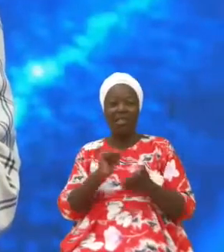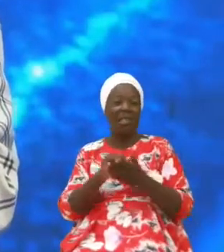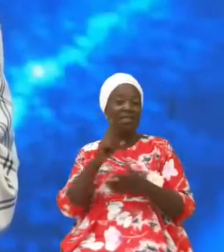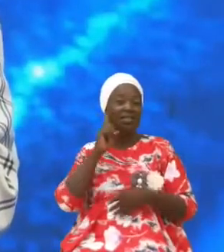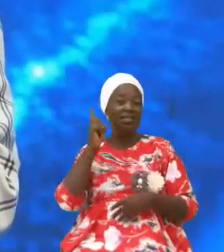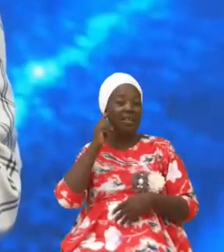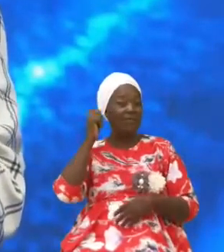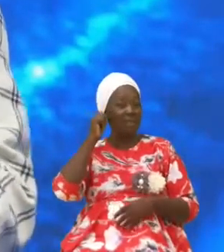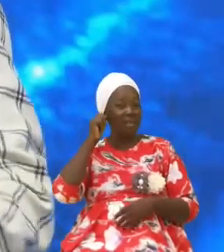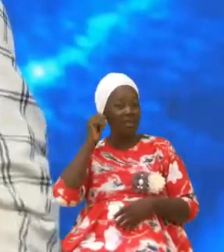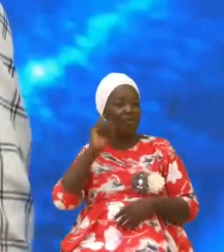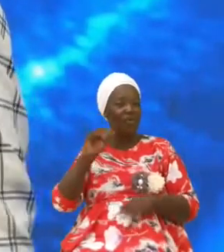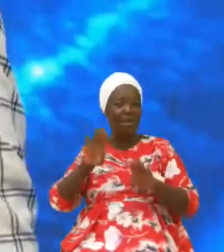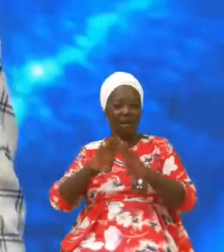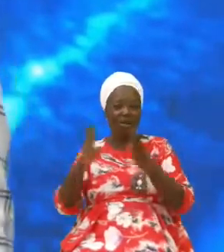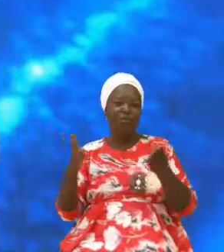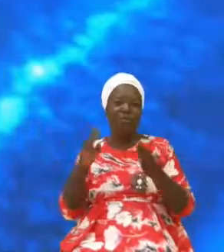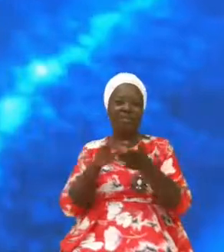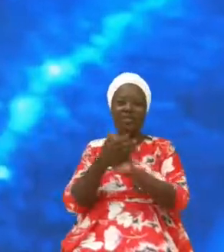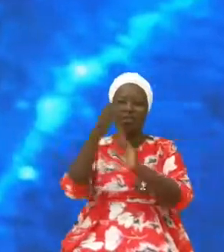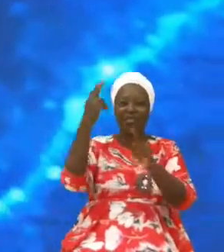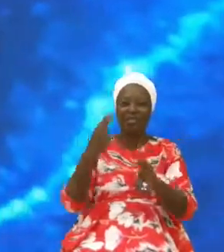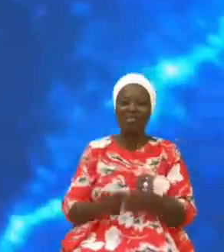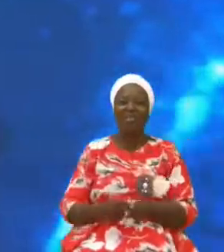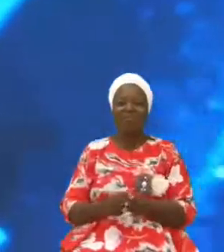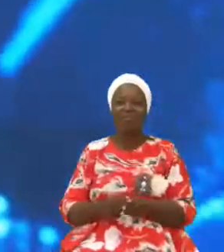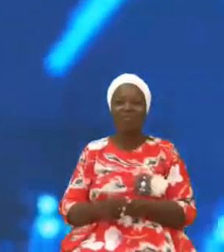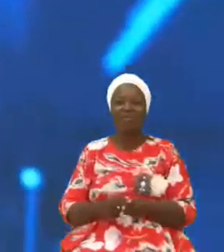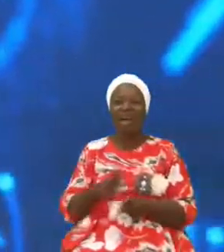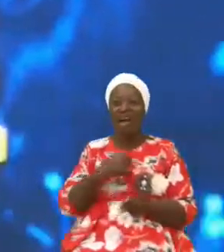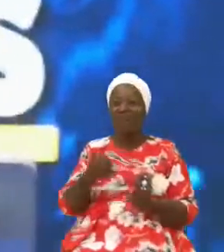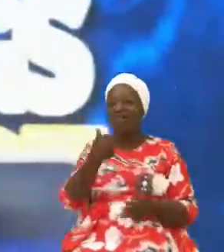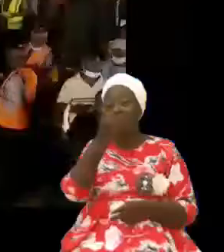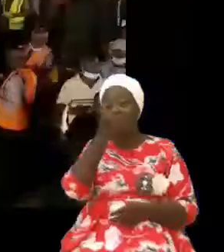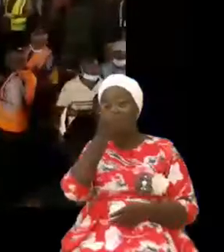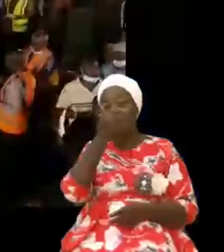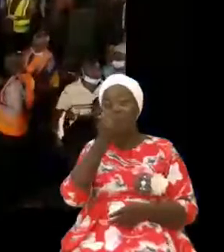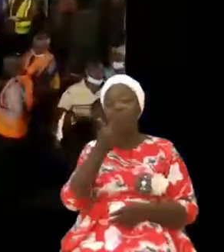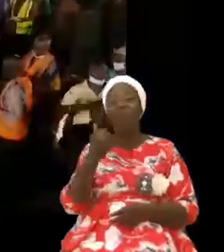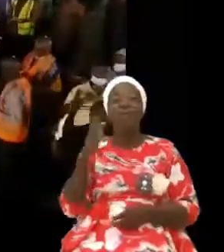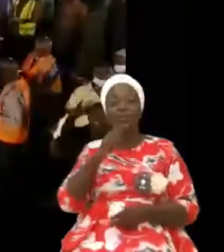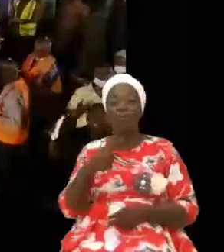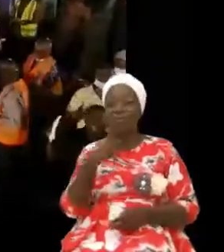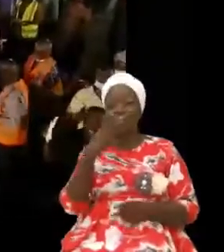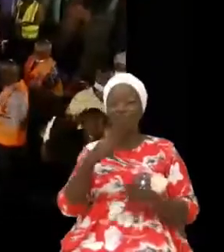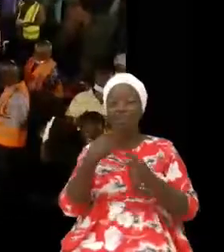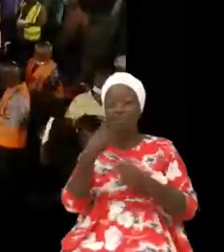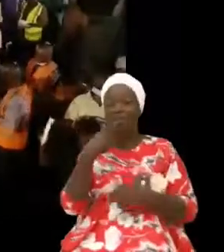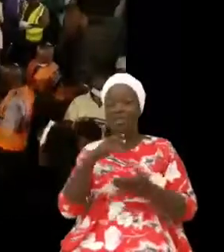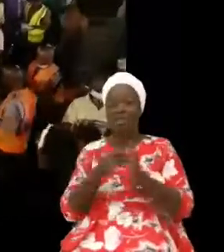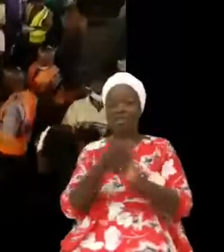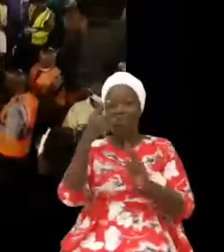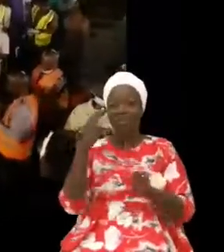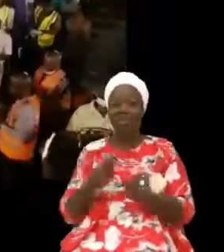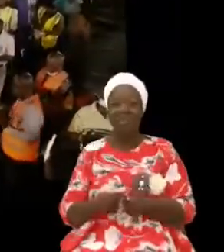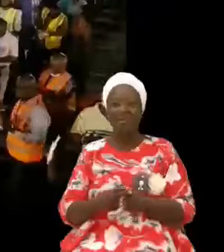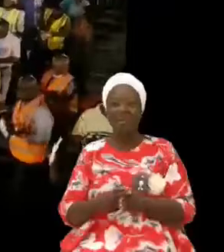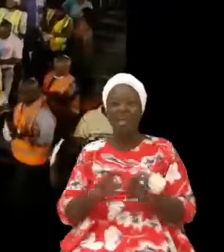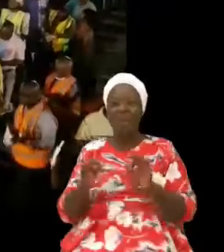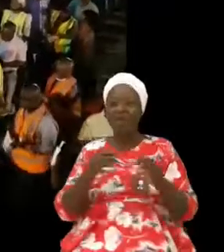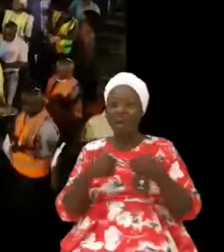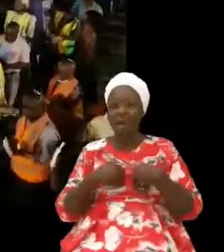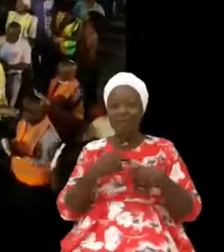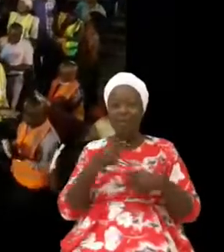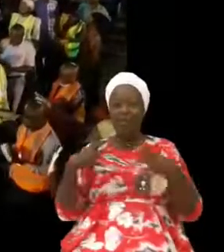up on them, the deaf ear would have opened. And the dumb tongue will